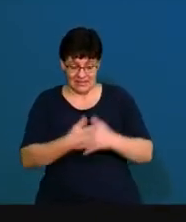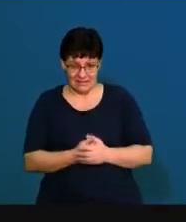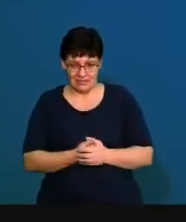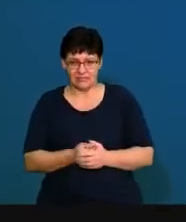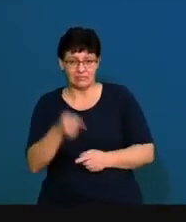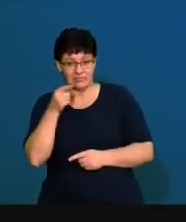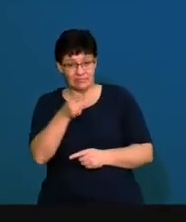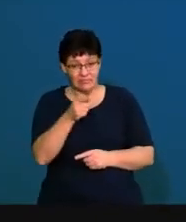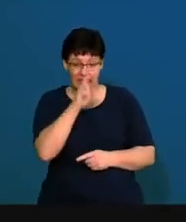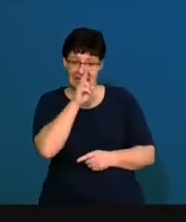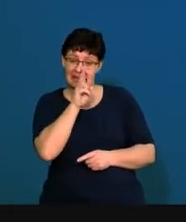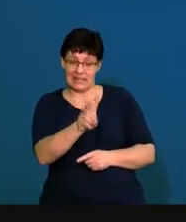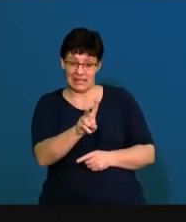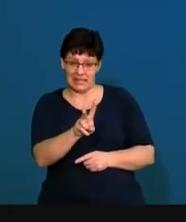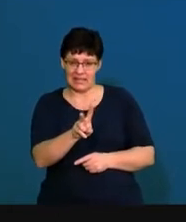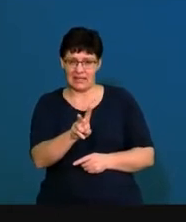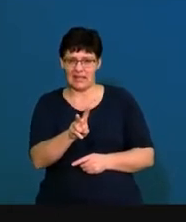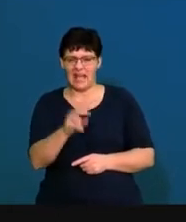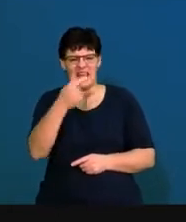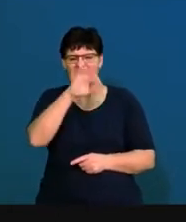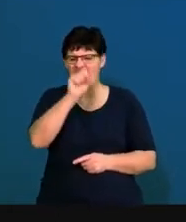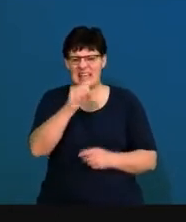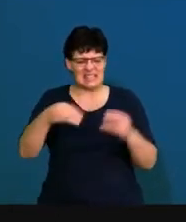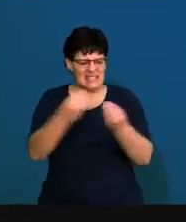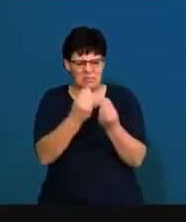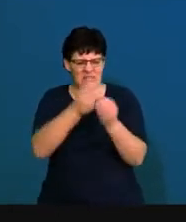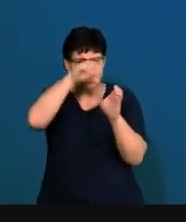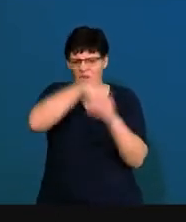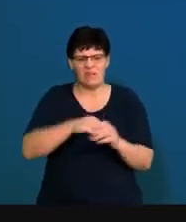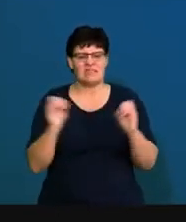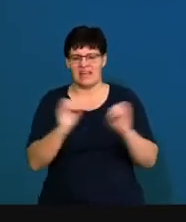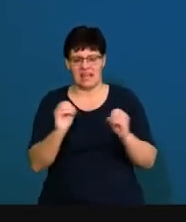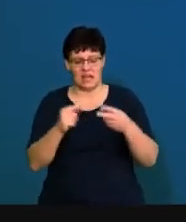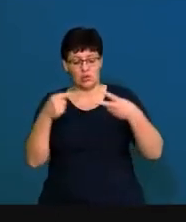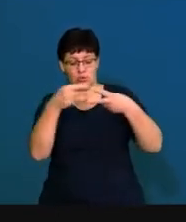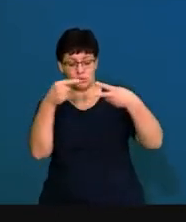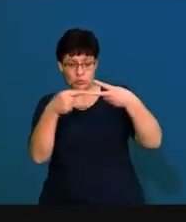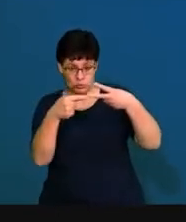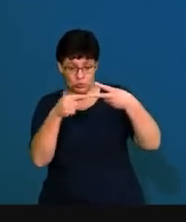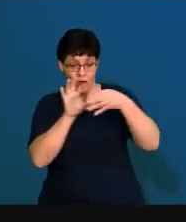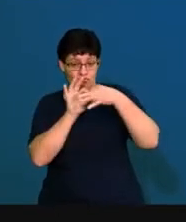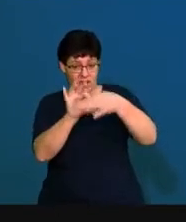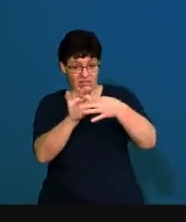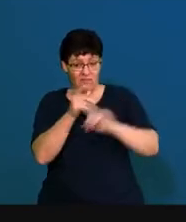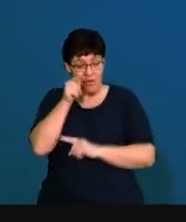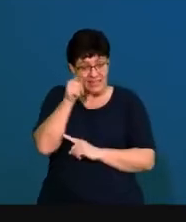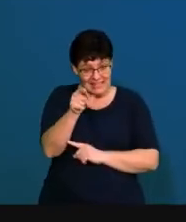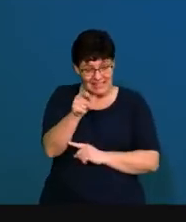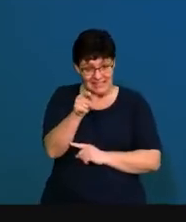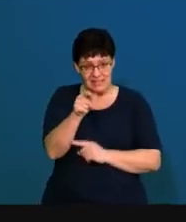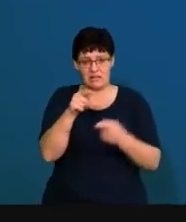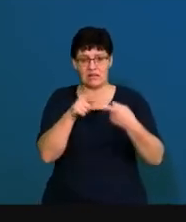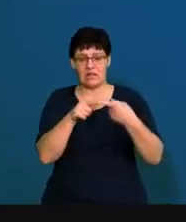given. So in this case, as you can see, there are no gaseous substances involved. So the 2 conditions that will be relevant for